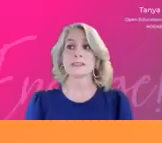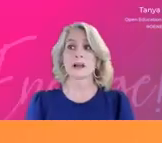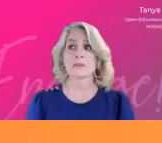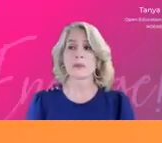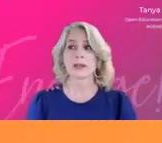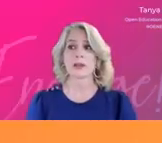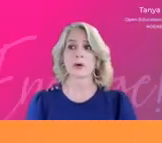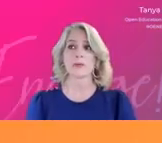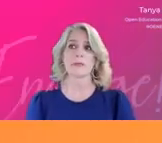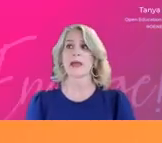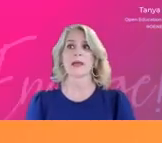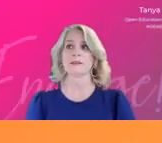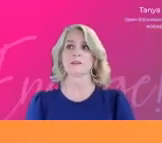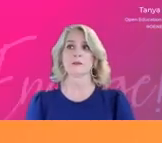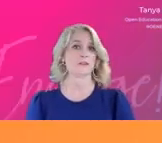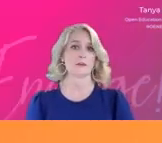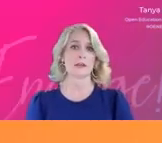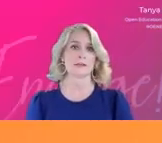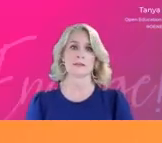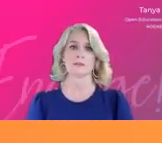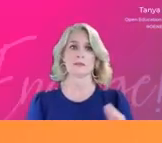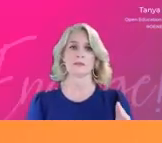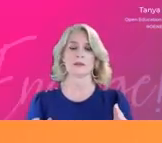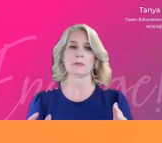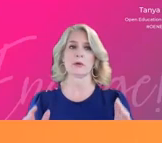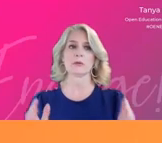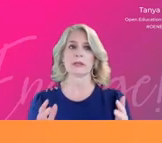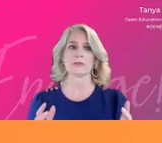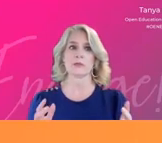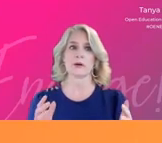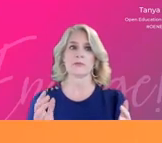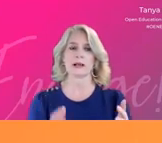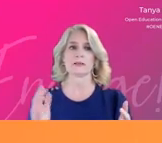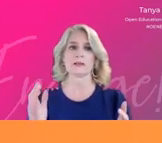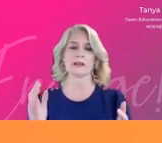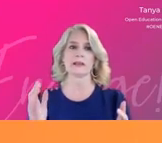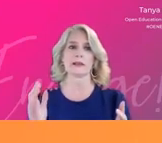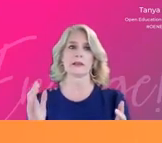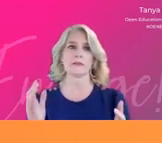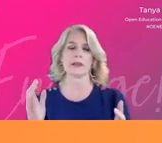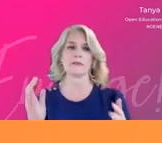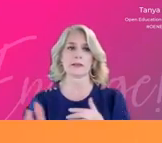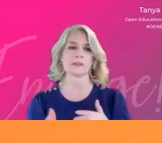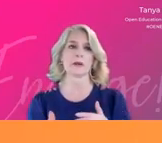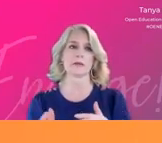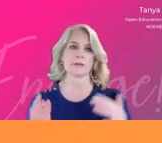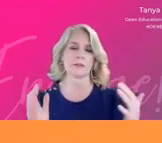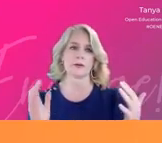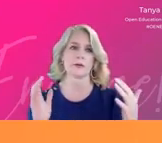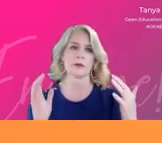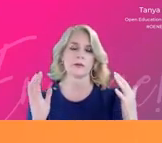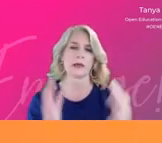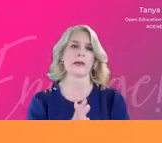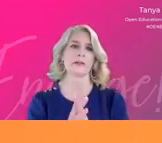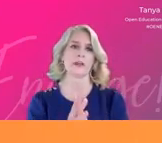We did not market Open Ped to students. This was only for faculty and faculty partners,